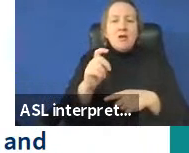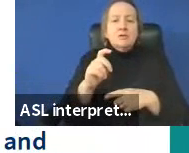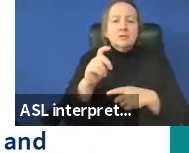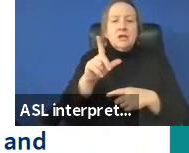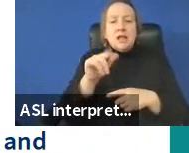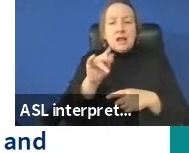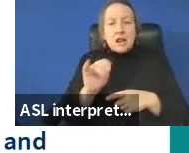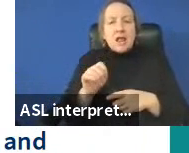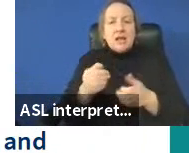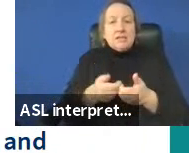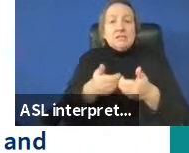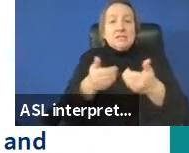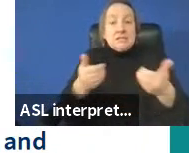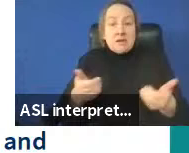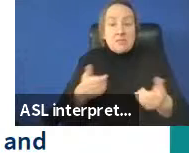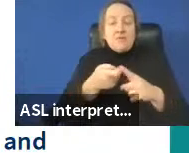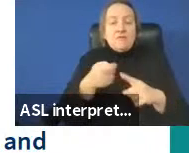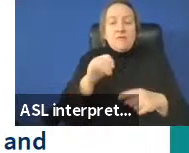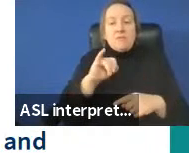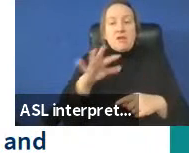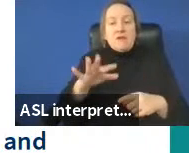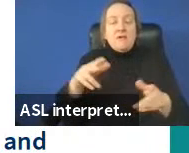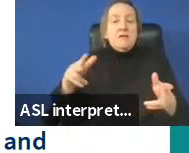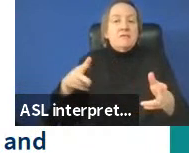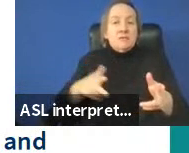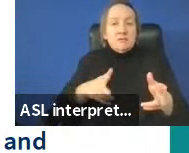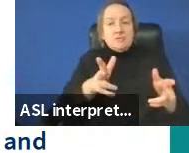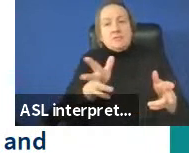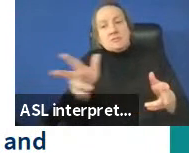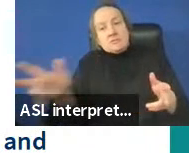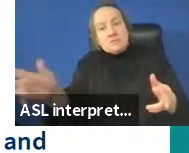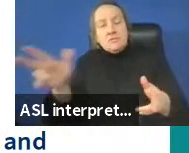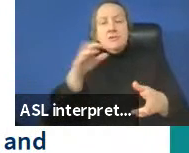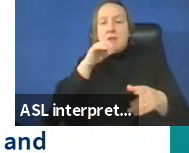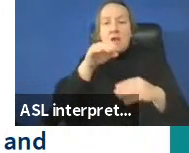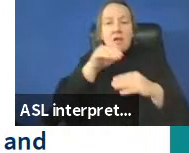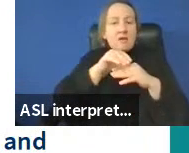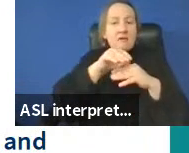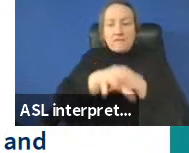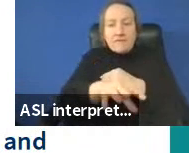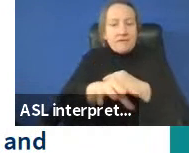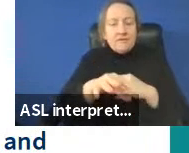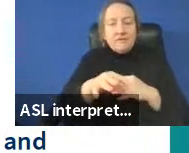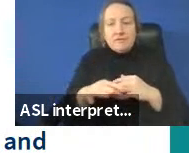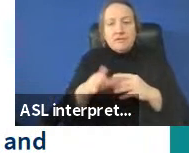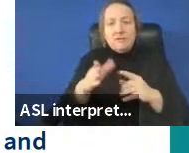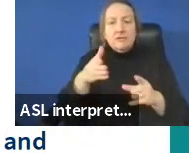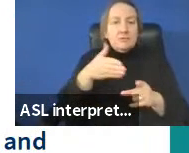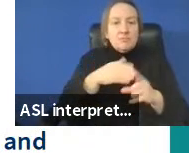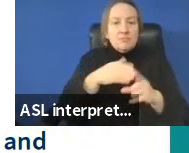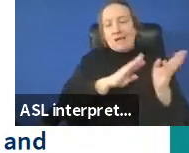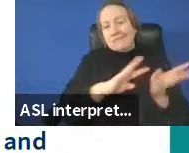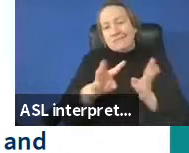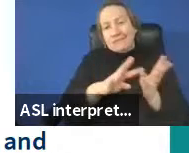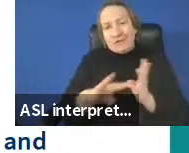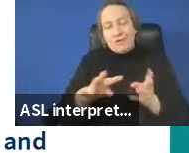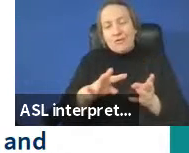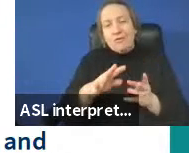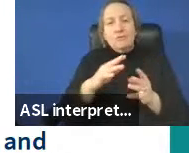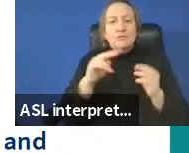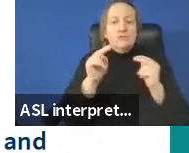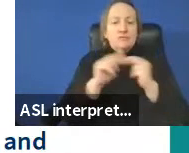from mainline I-5, where that weaving can occur and not affect the mainline flow of the